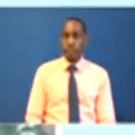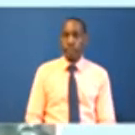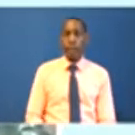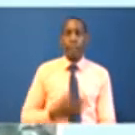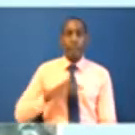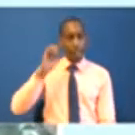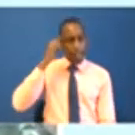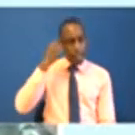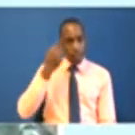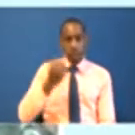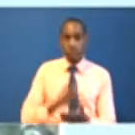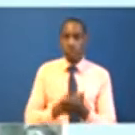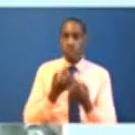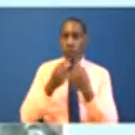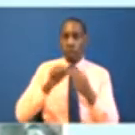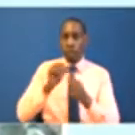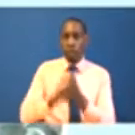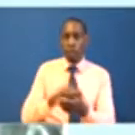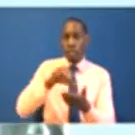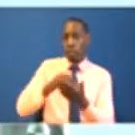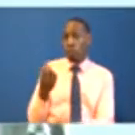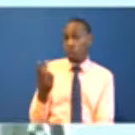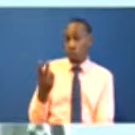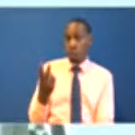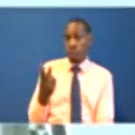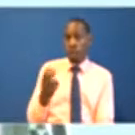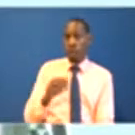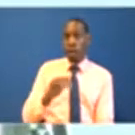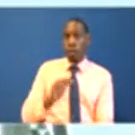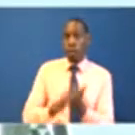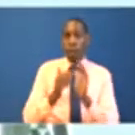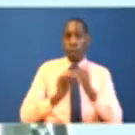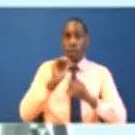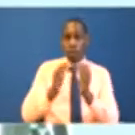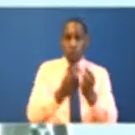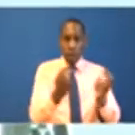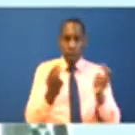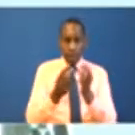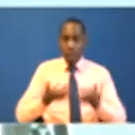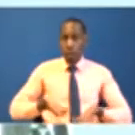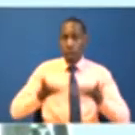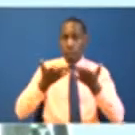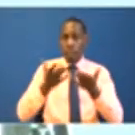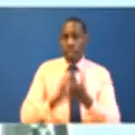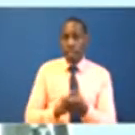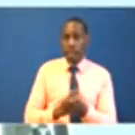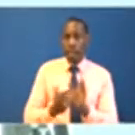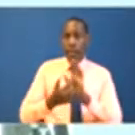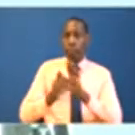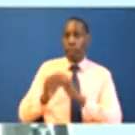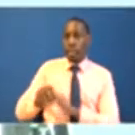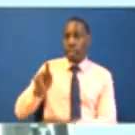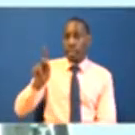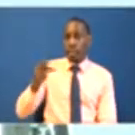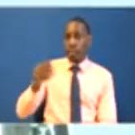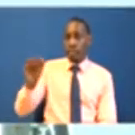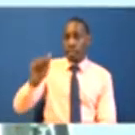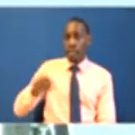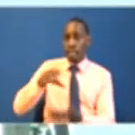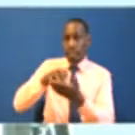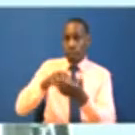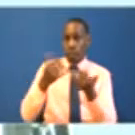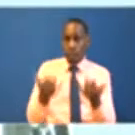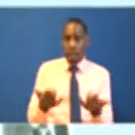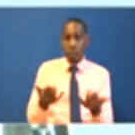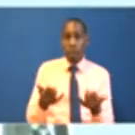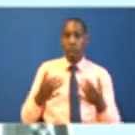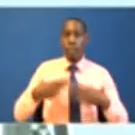about two sides of the same query so i think there's a point that everybody's making the point that philip is making is that the current situation is